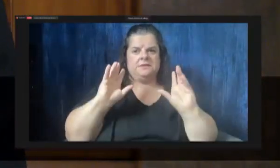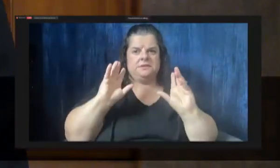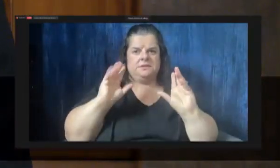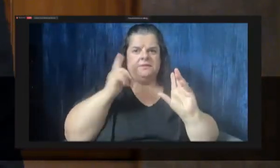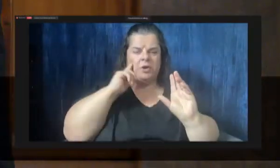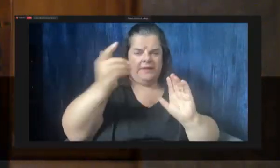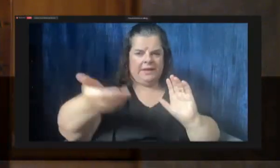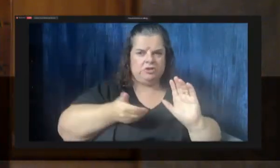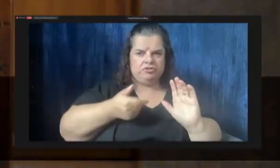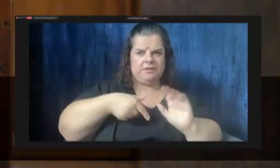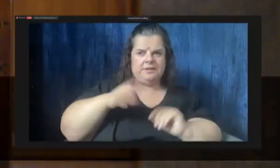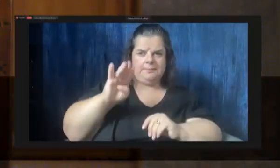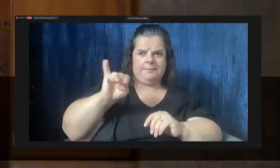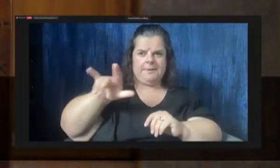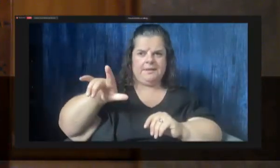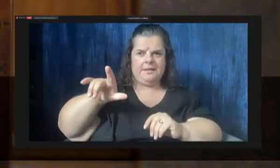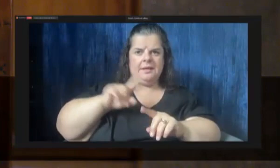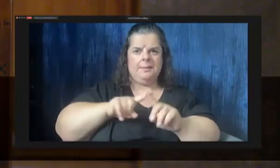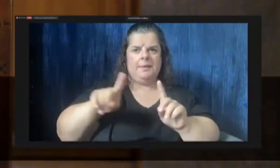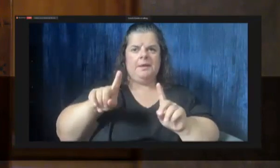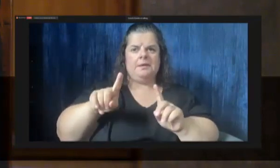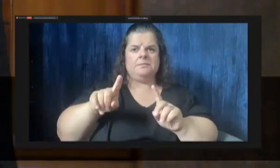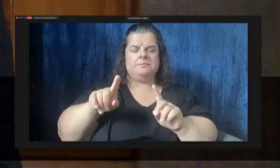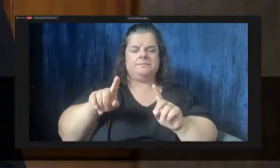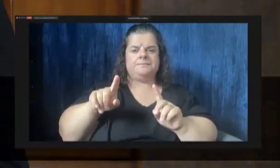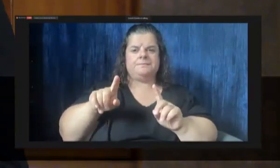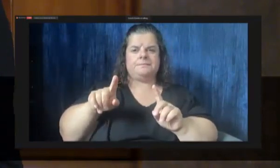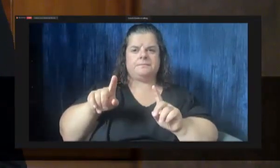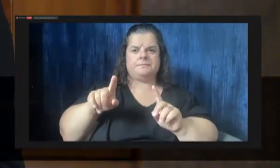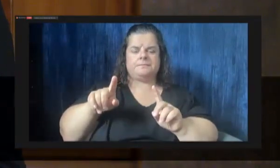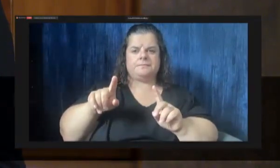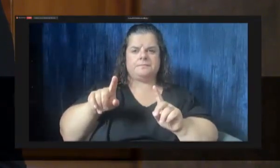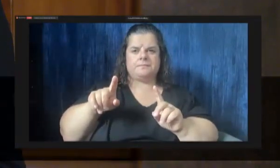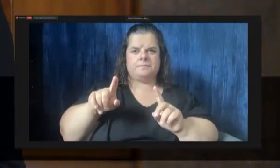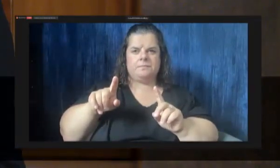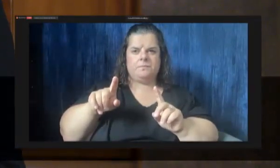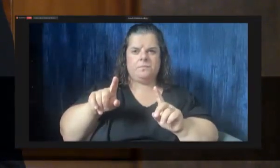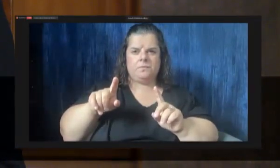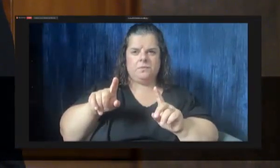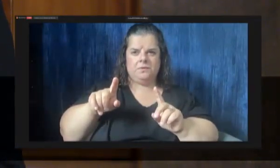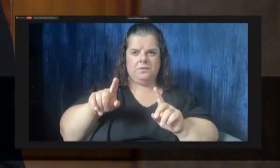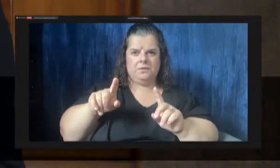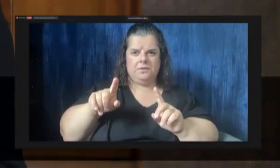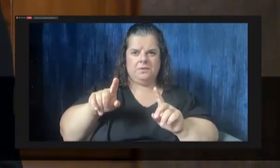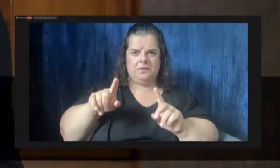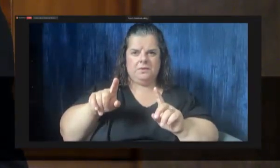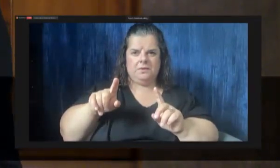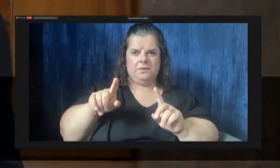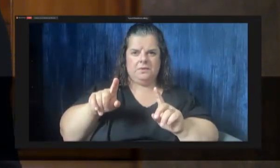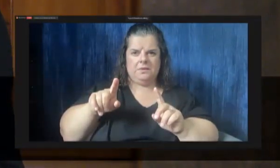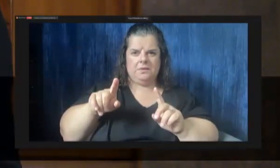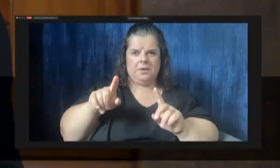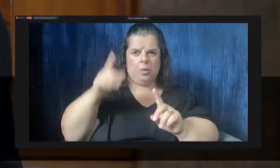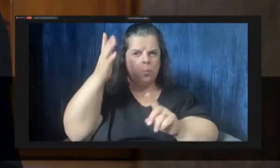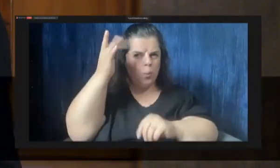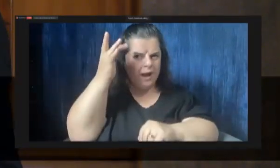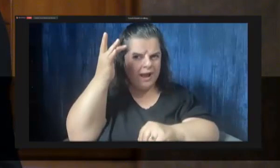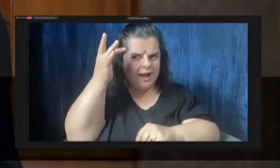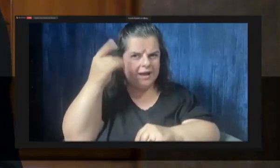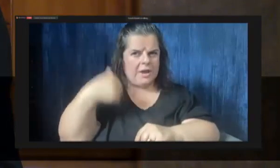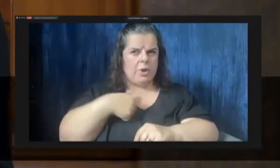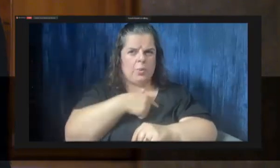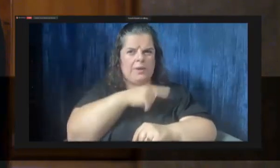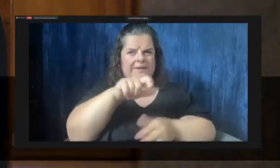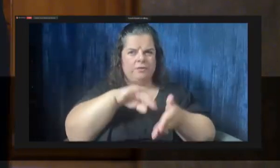bill. As far as the, you know, why we needed to waive Rule 8